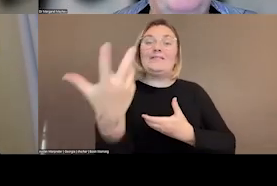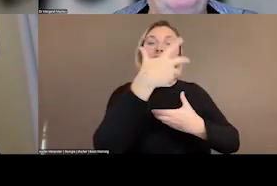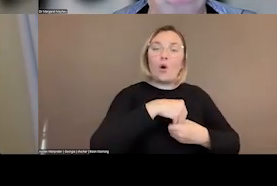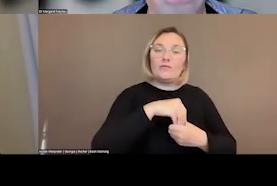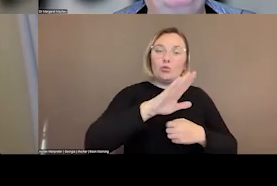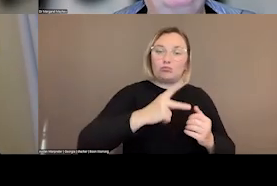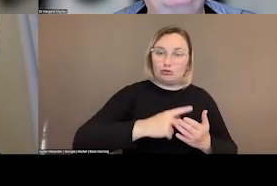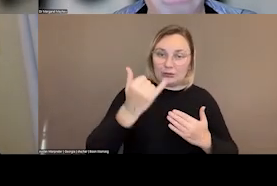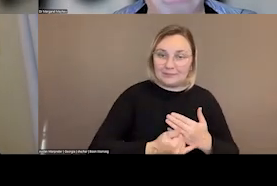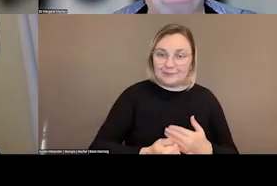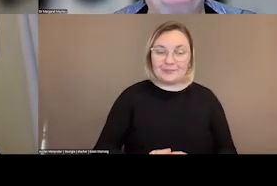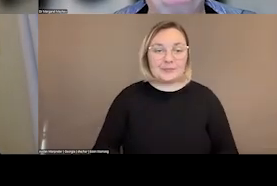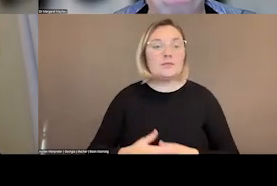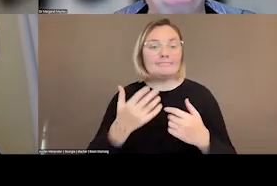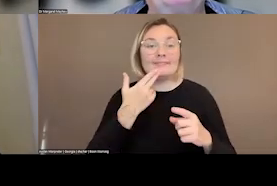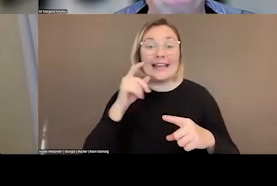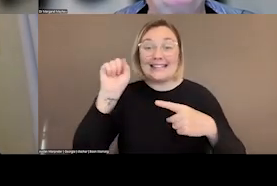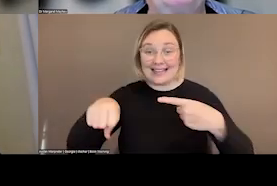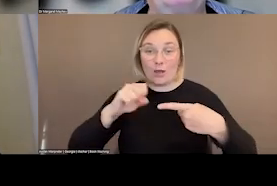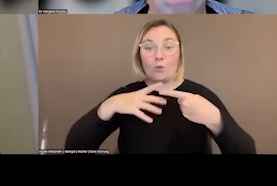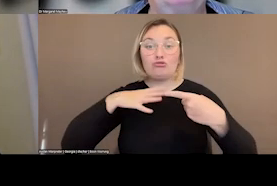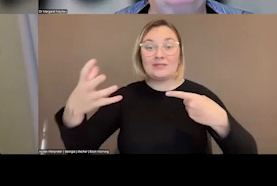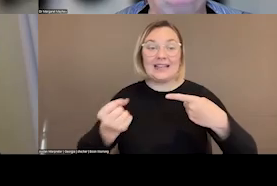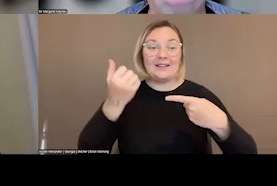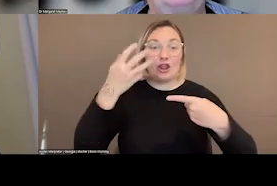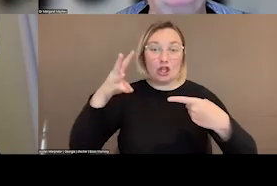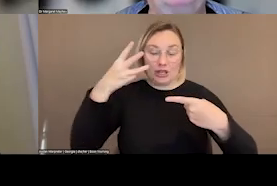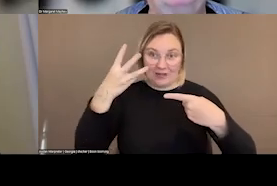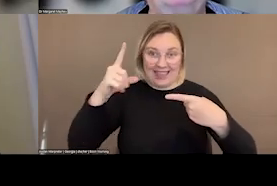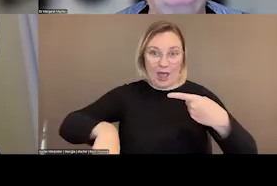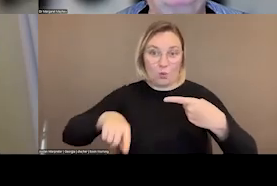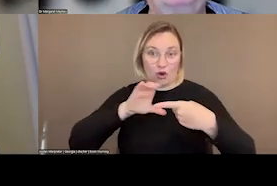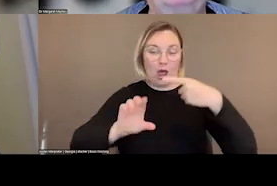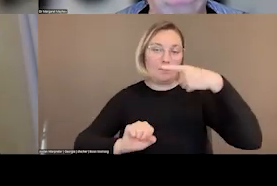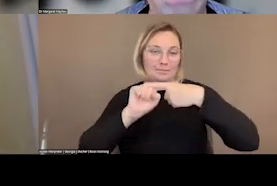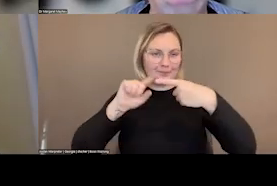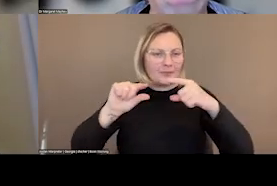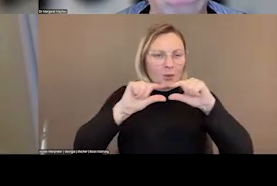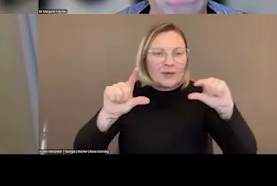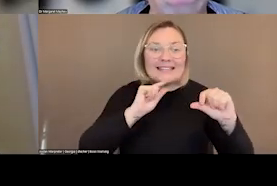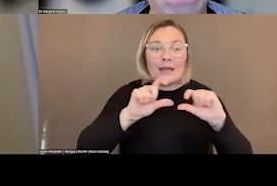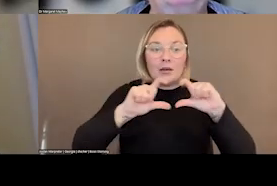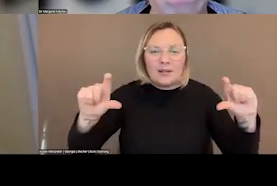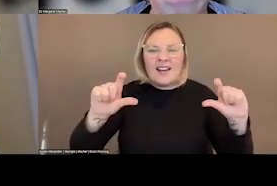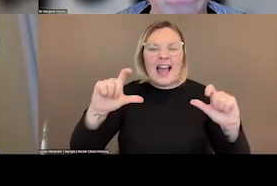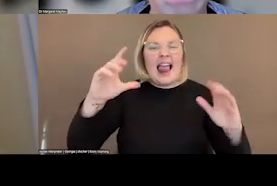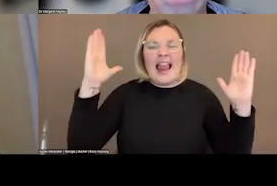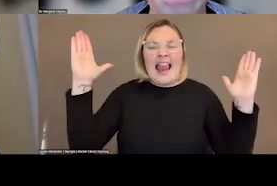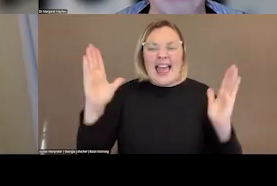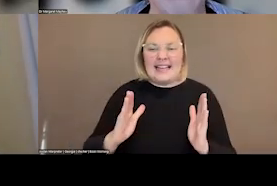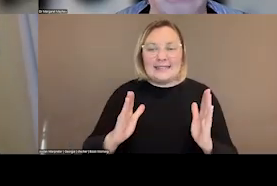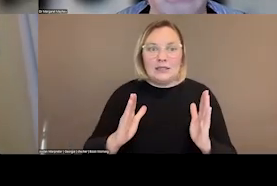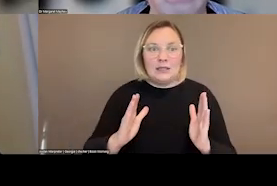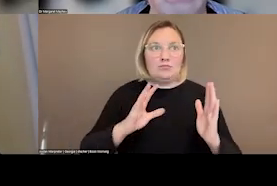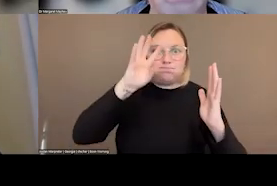project. Hmm. So let's say, yes, we would like to receive this. Yeah. So as we can see, this is much less full on,